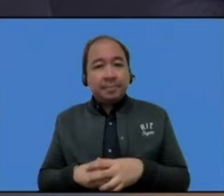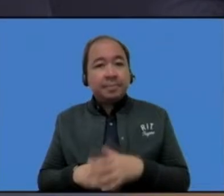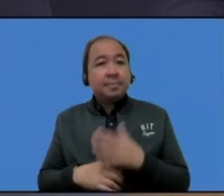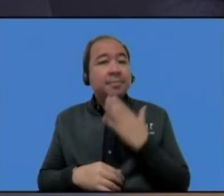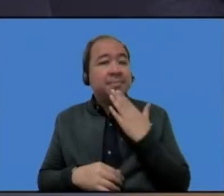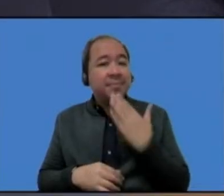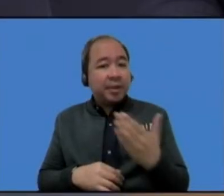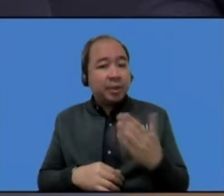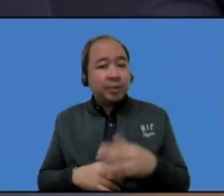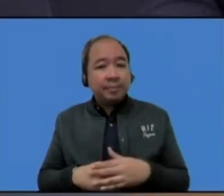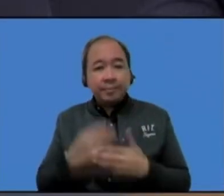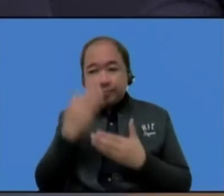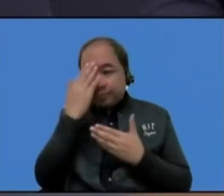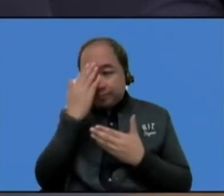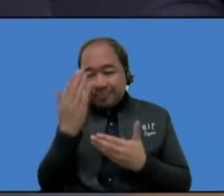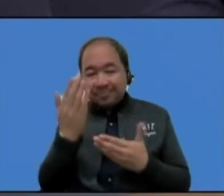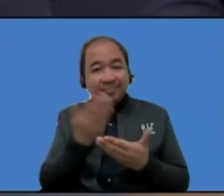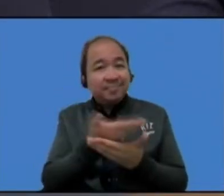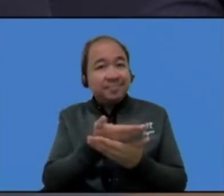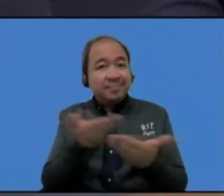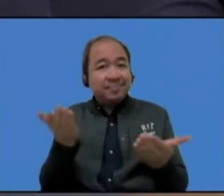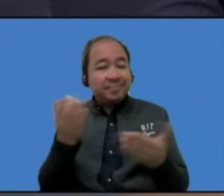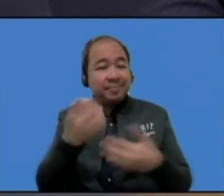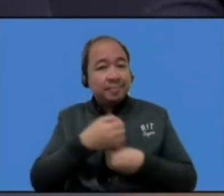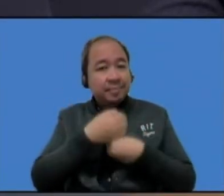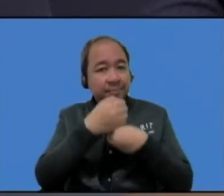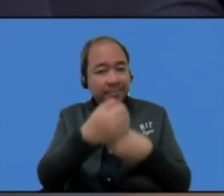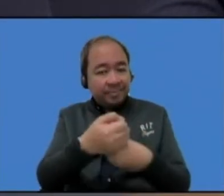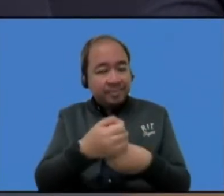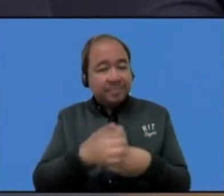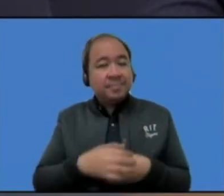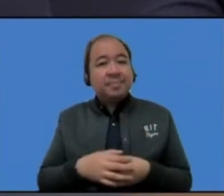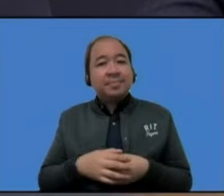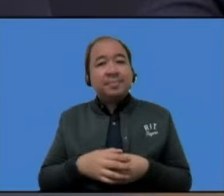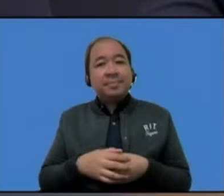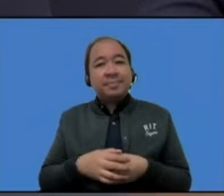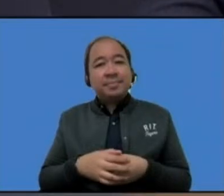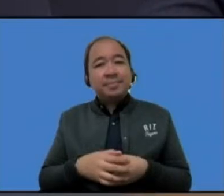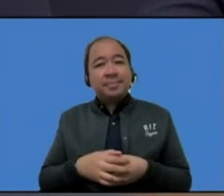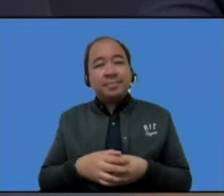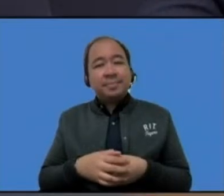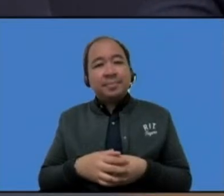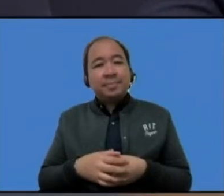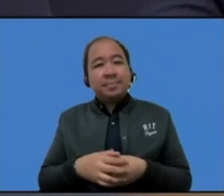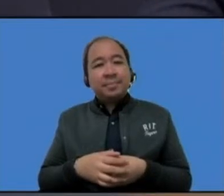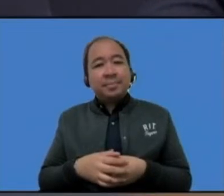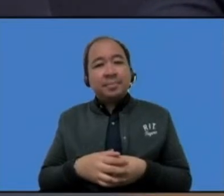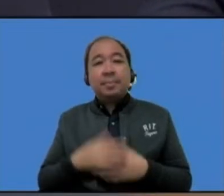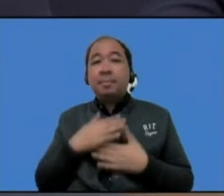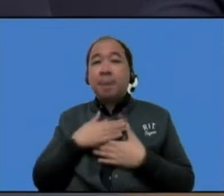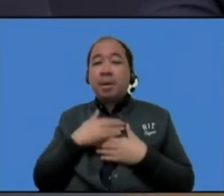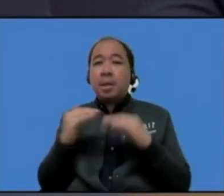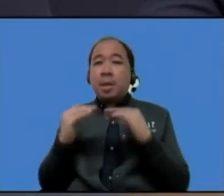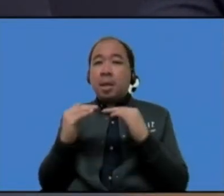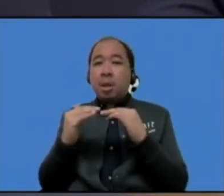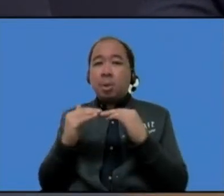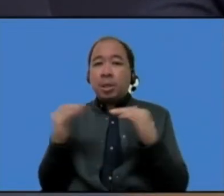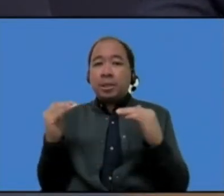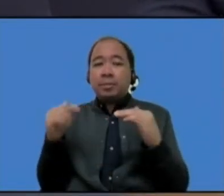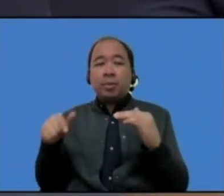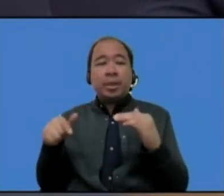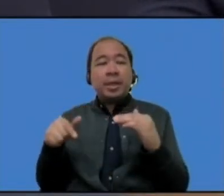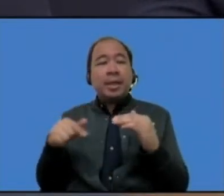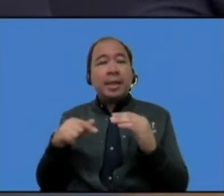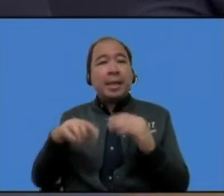Your Excellencies, distinguished delegates, and esteemed colleagues. Actually, my colleagues from State Migration Service yesterday